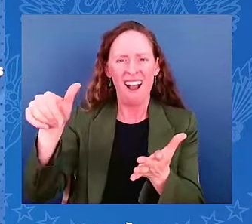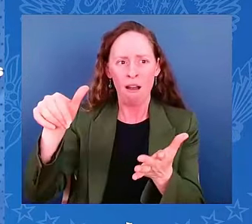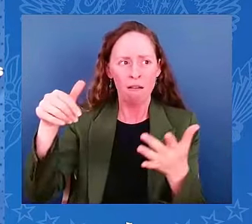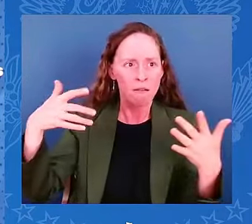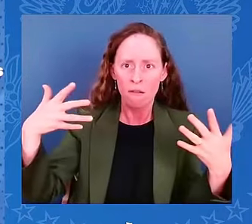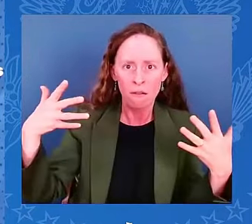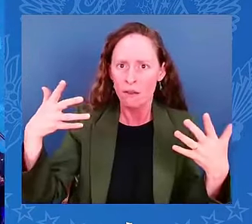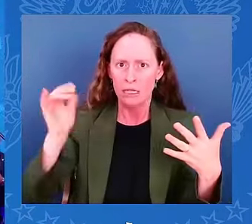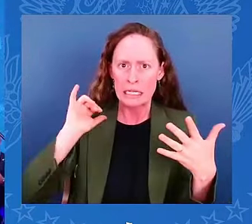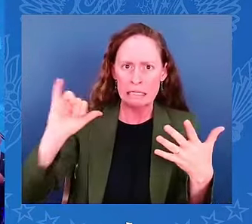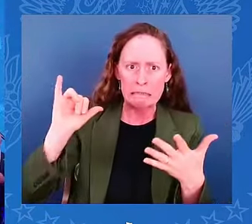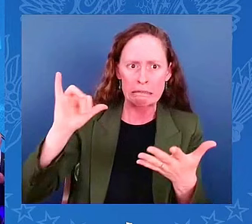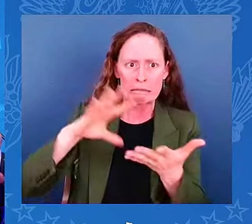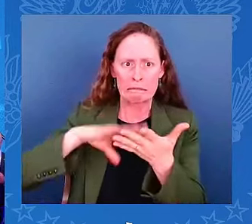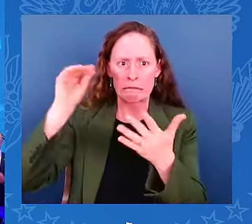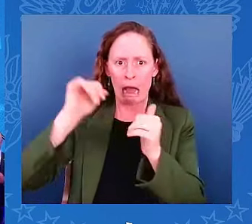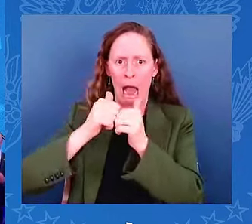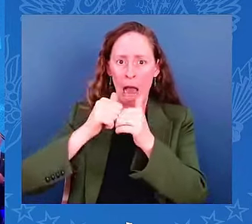And above all,